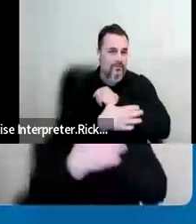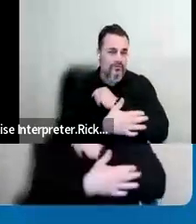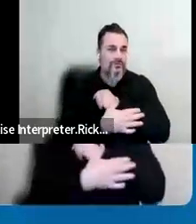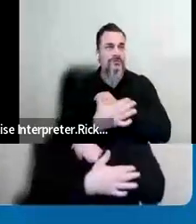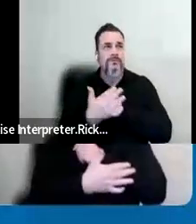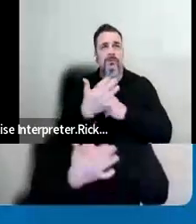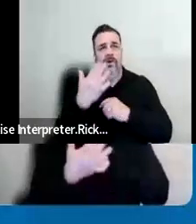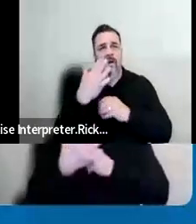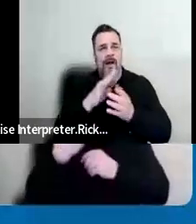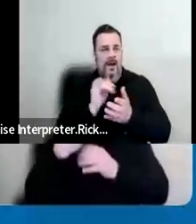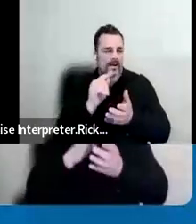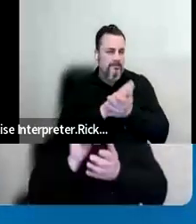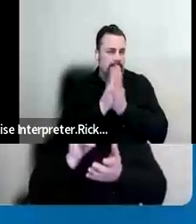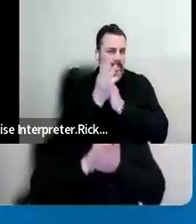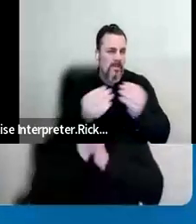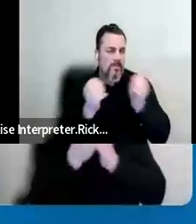And it's becoming more